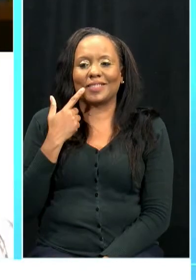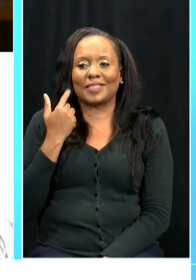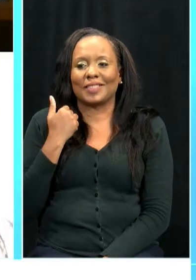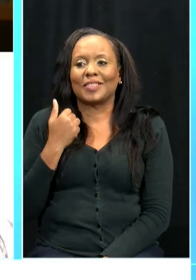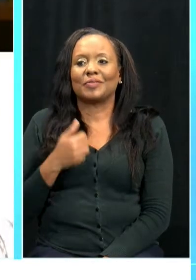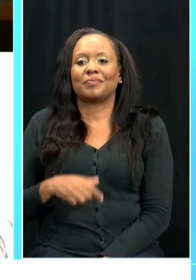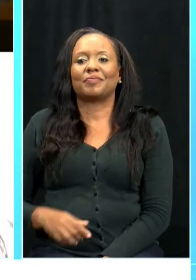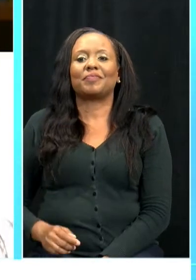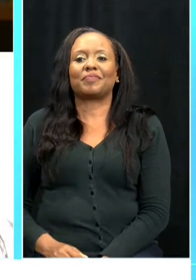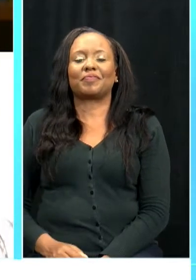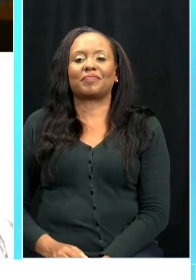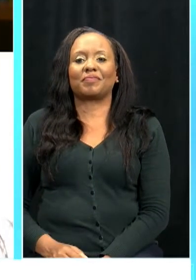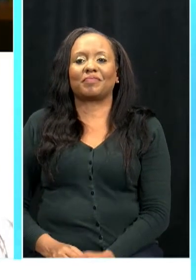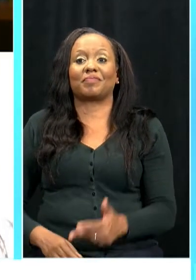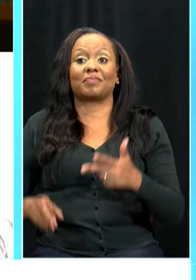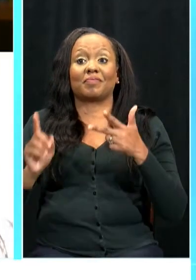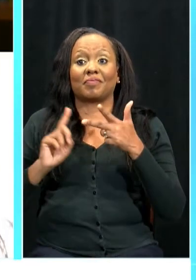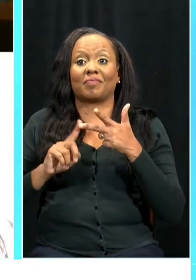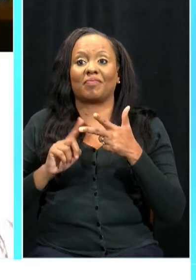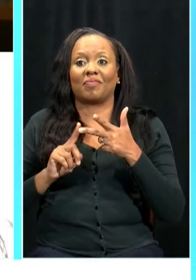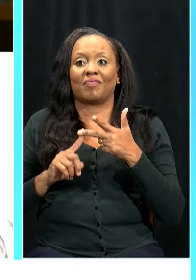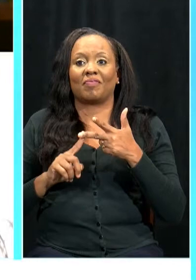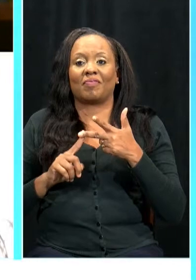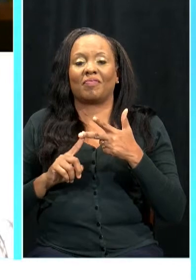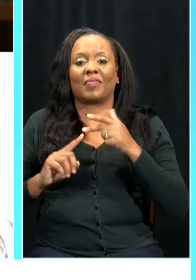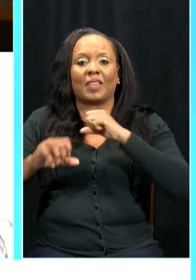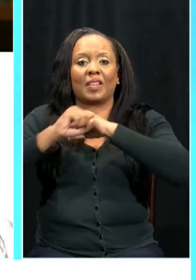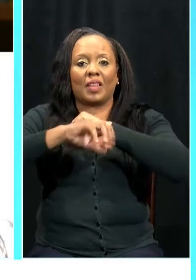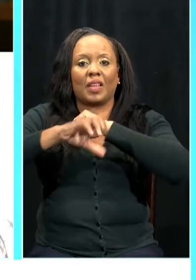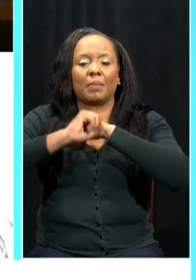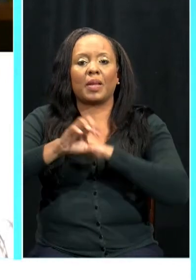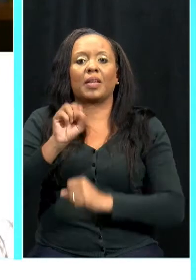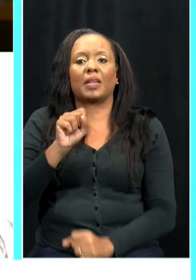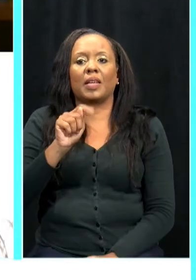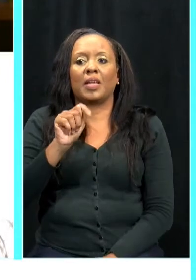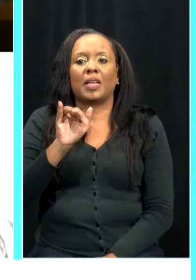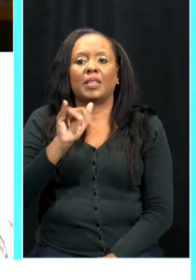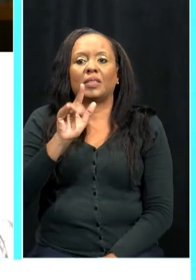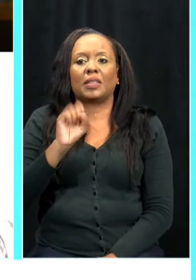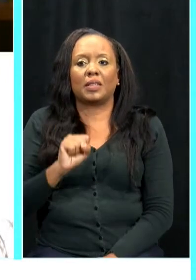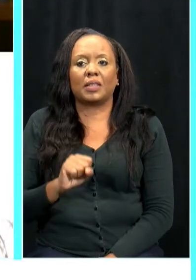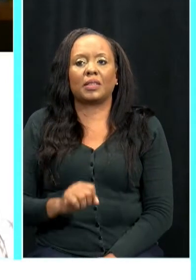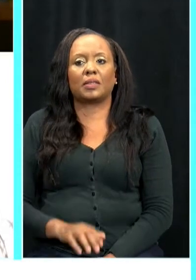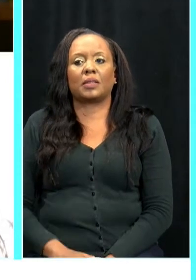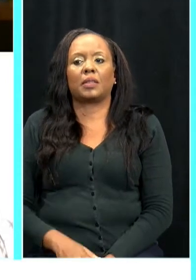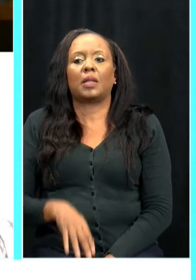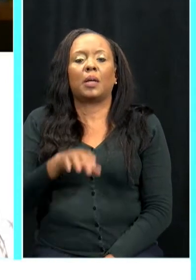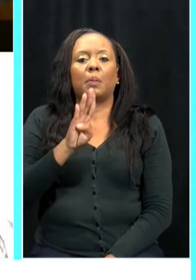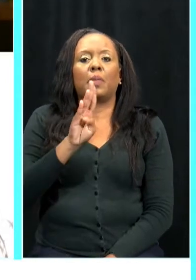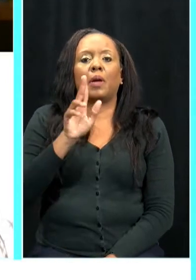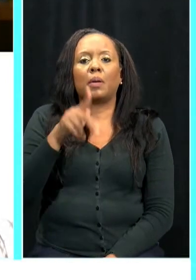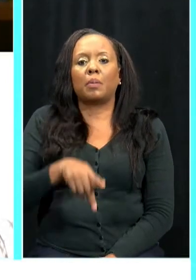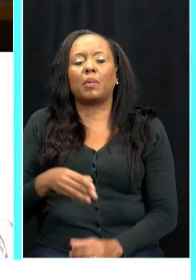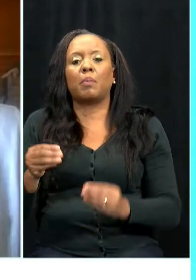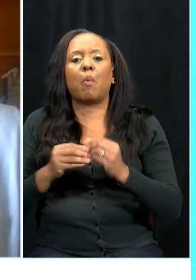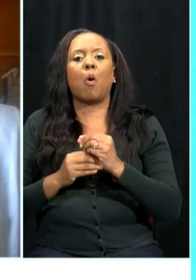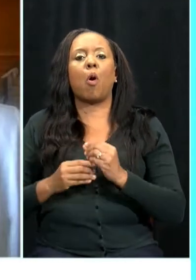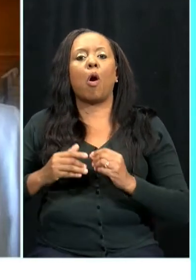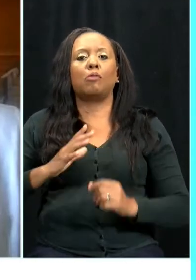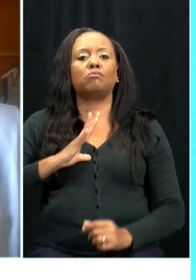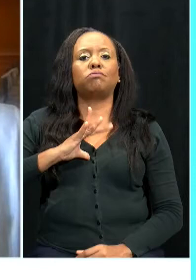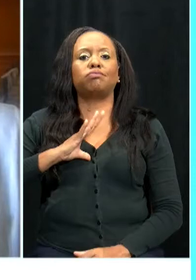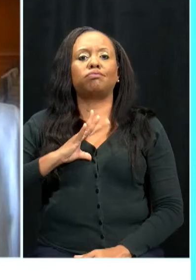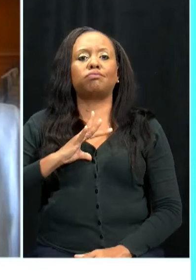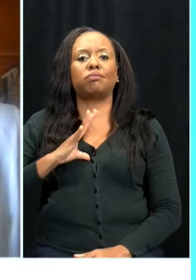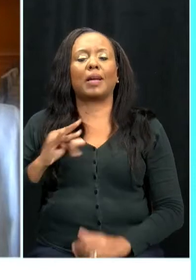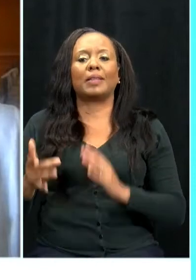Dr. Joseph. Let's look at the campaign styles of getting out the vote. The BLPs is always more glitzy and technologically driven, while the DLP